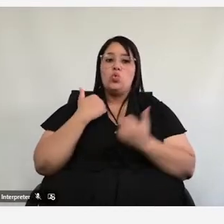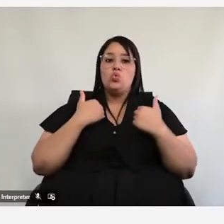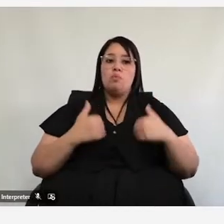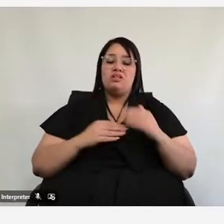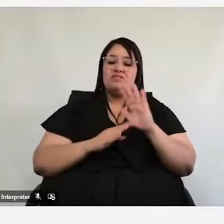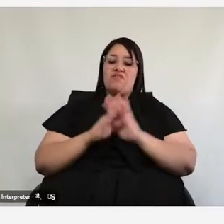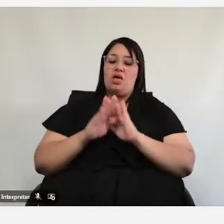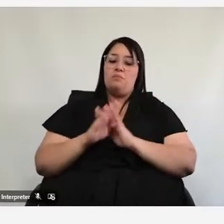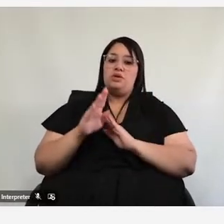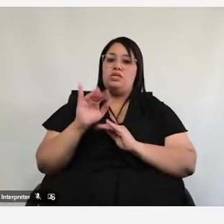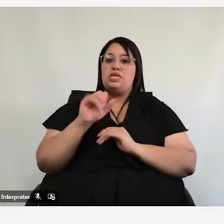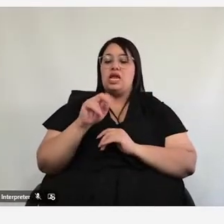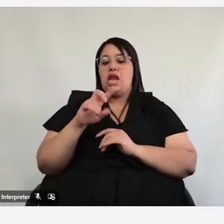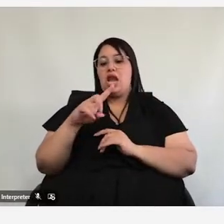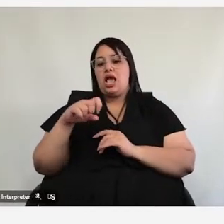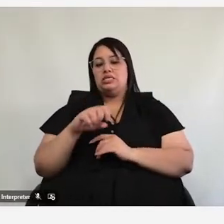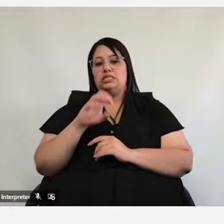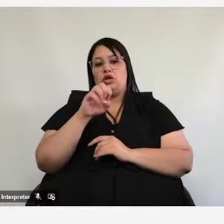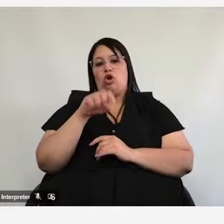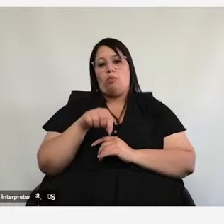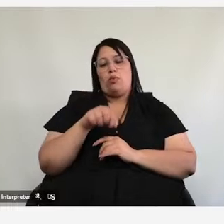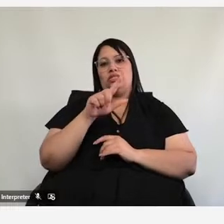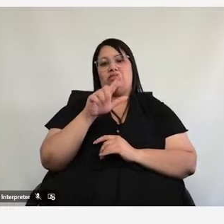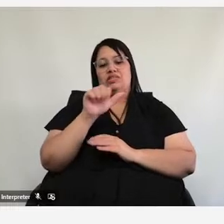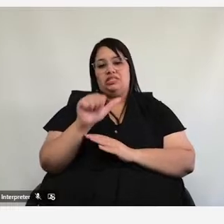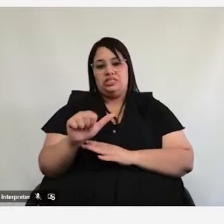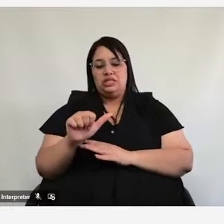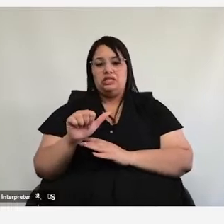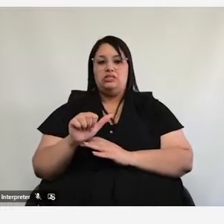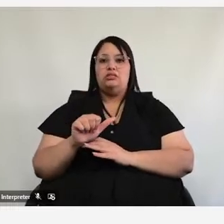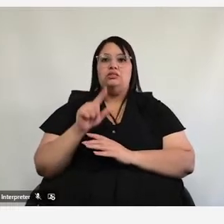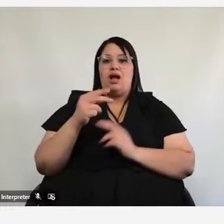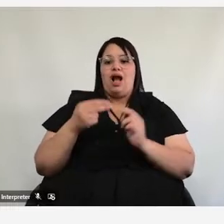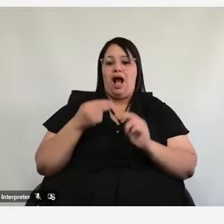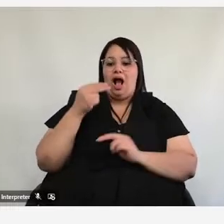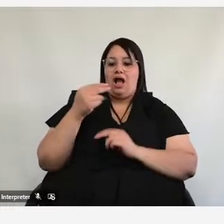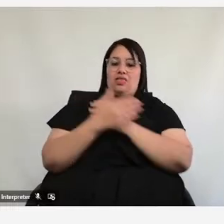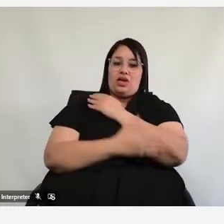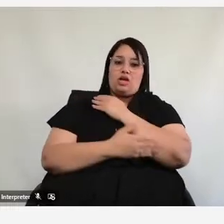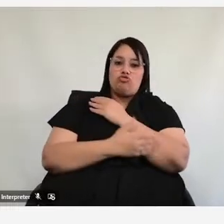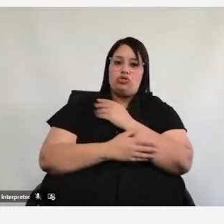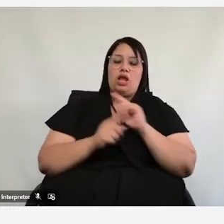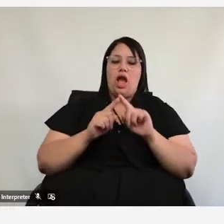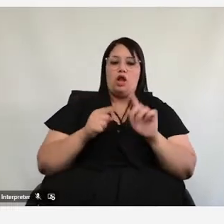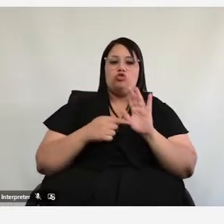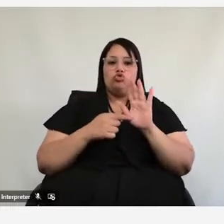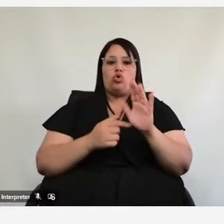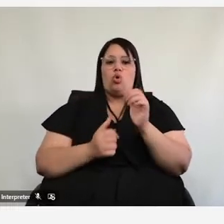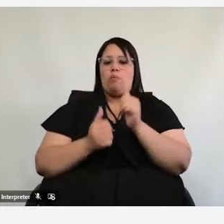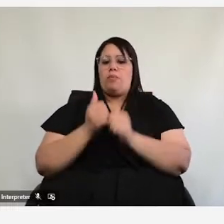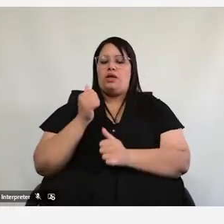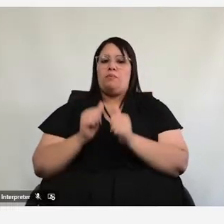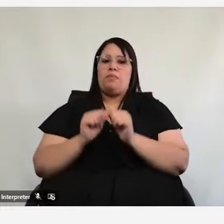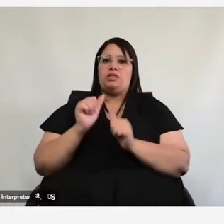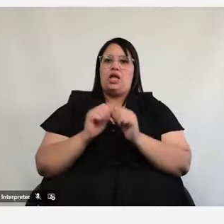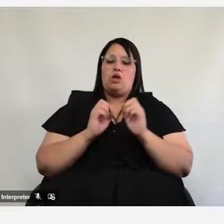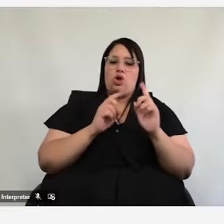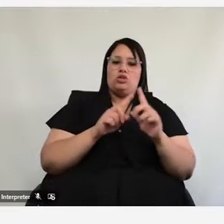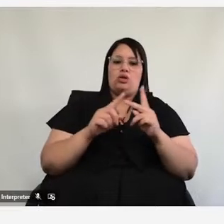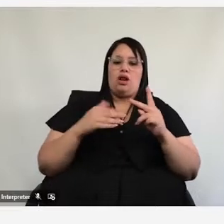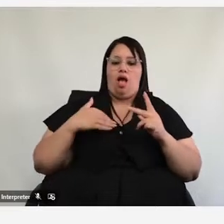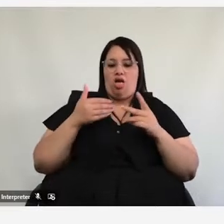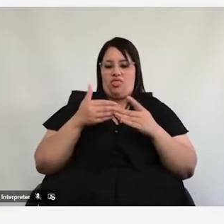Development Index of 0.76 is the highest in the country, and it reflects better education, healthcare, and